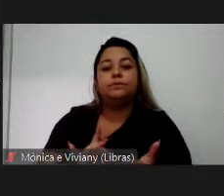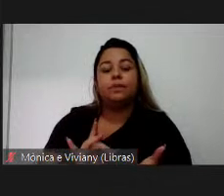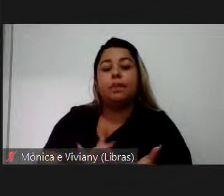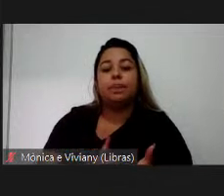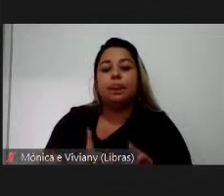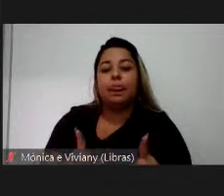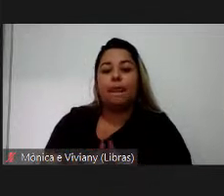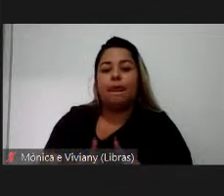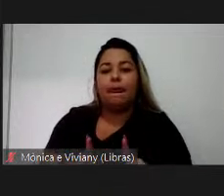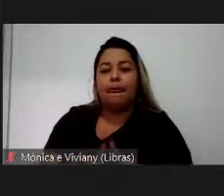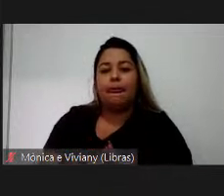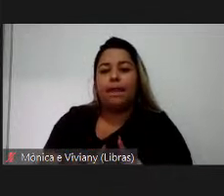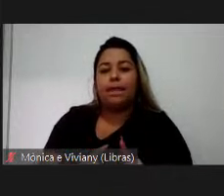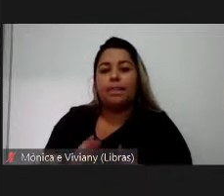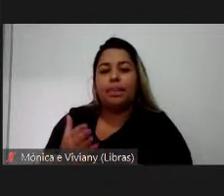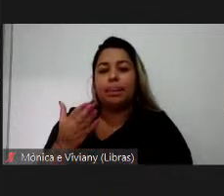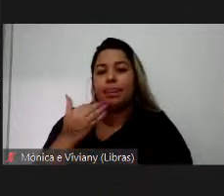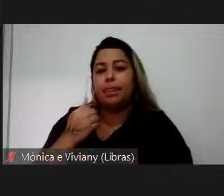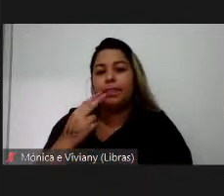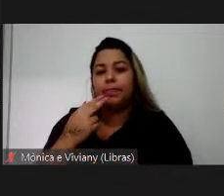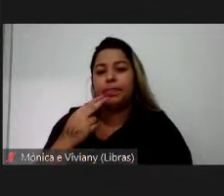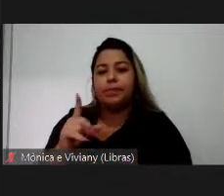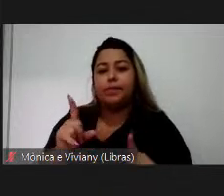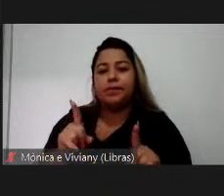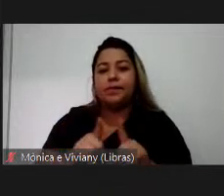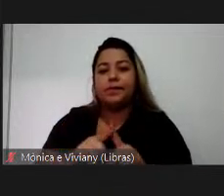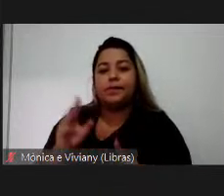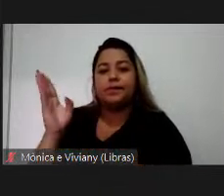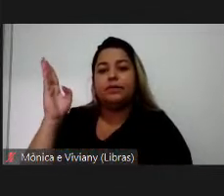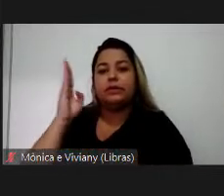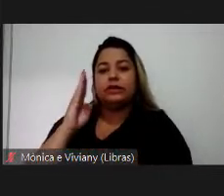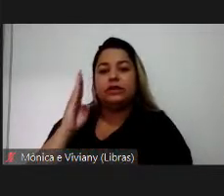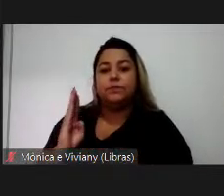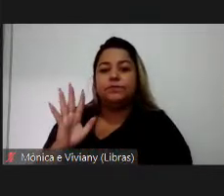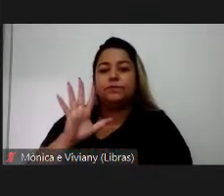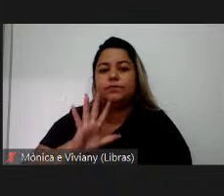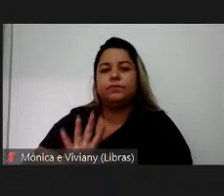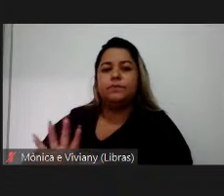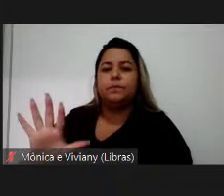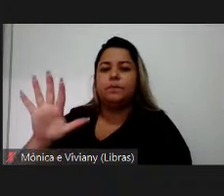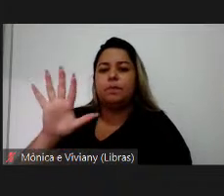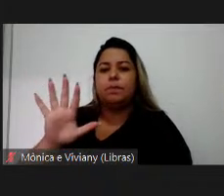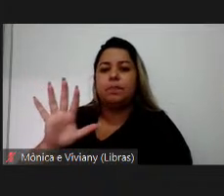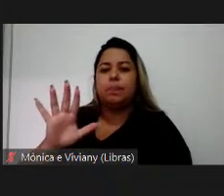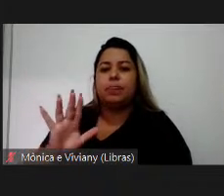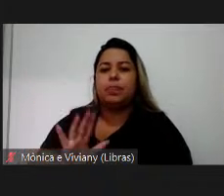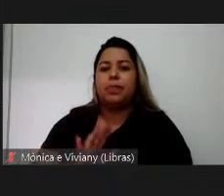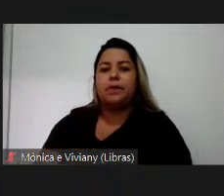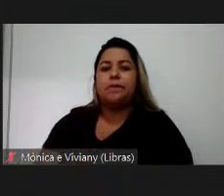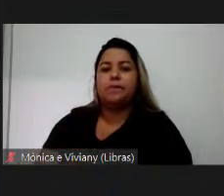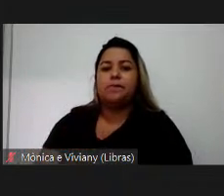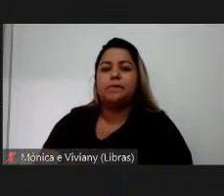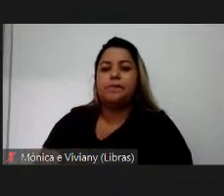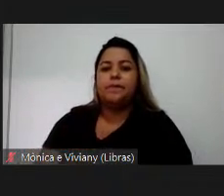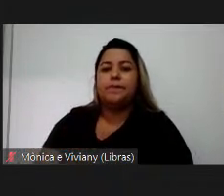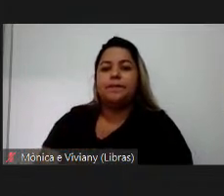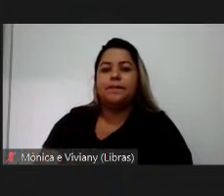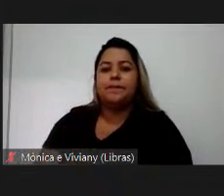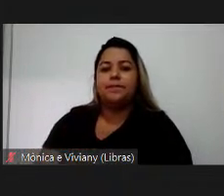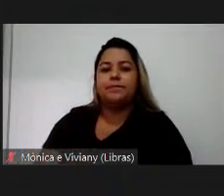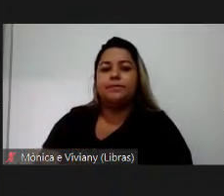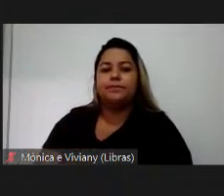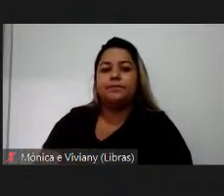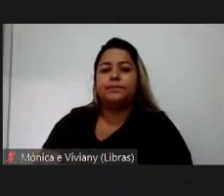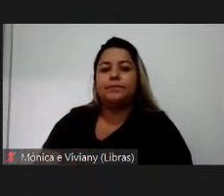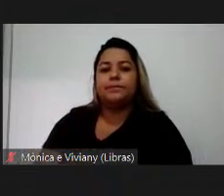the reality and contribute to advance the nutrition in the primary care in Brazil.